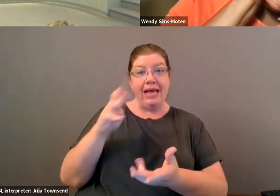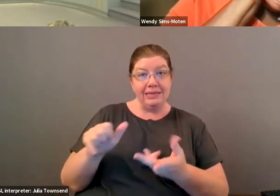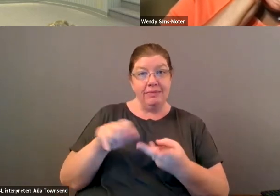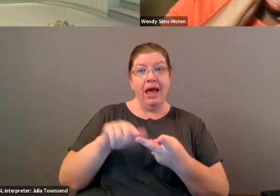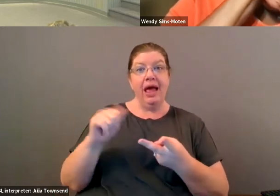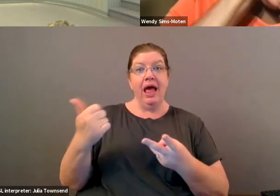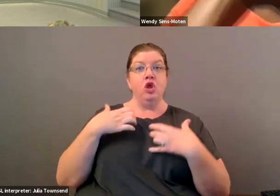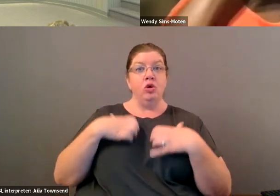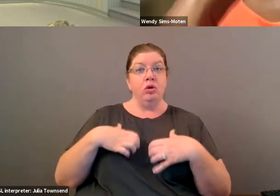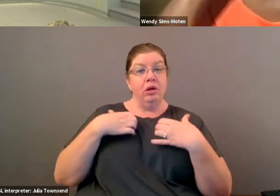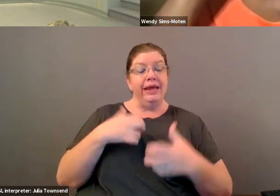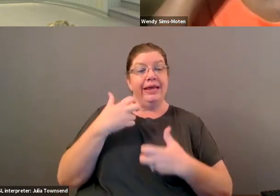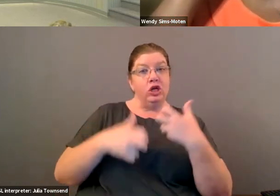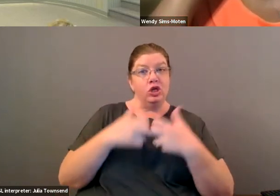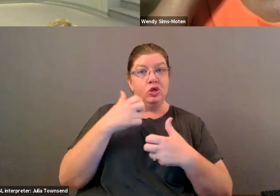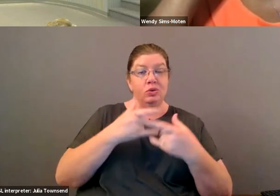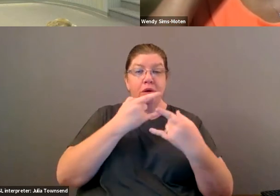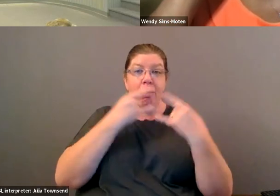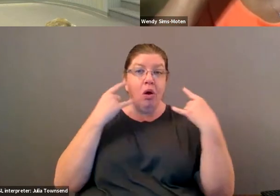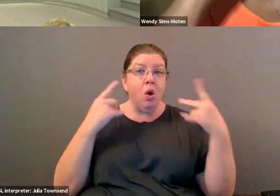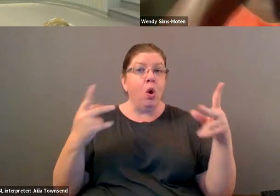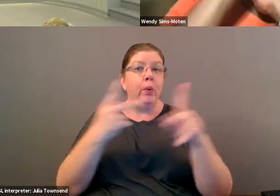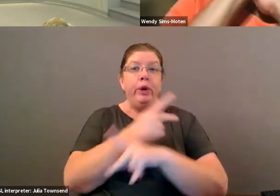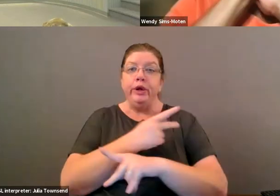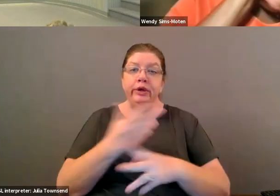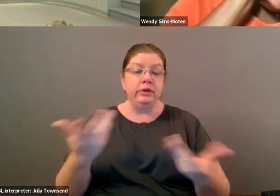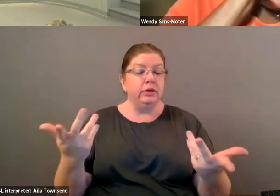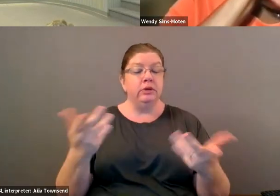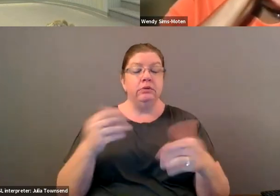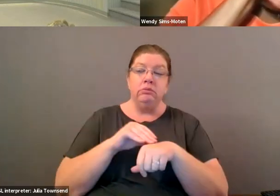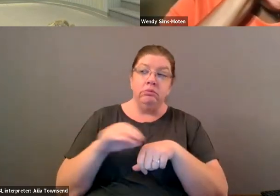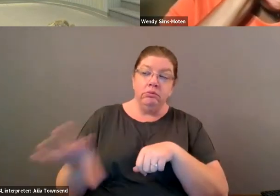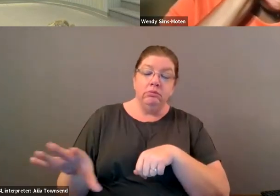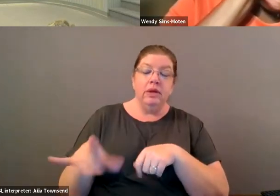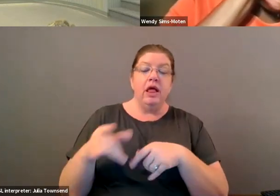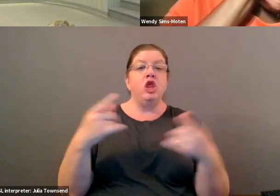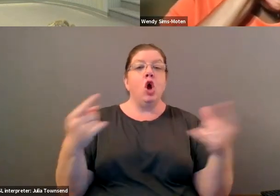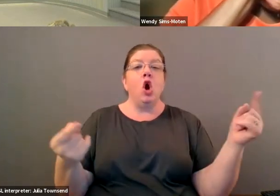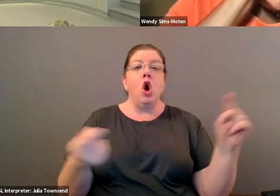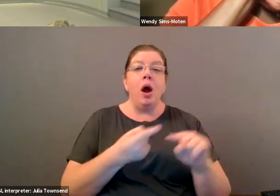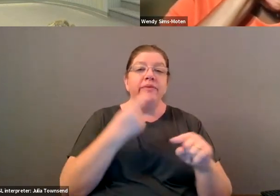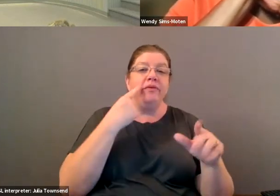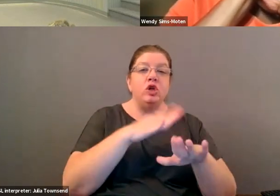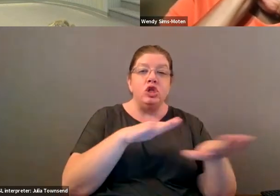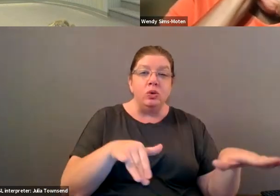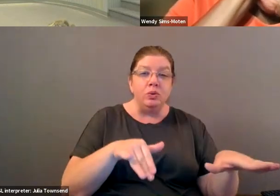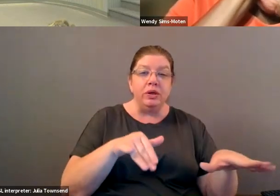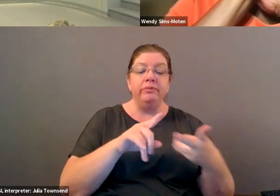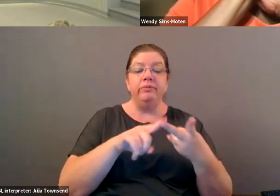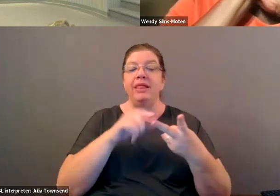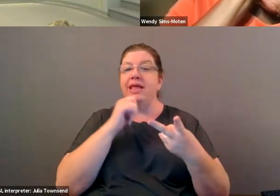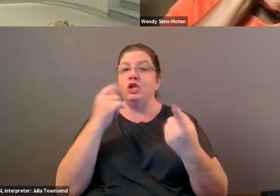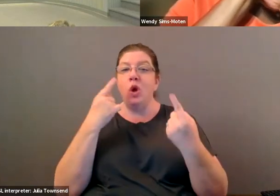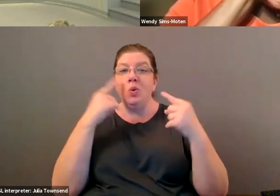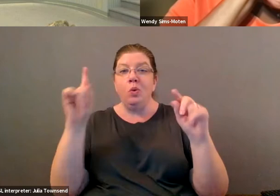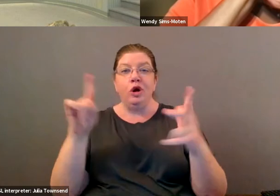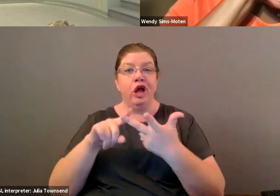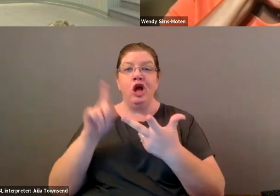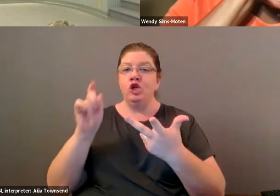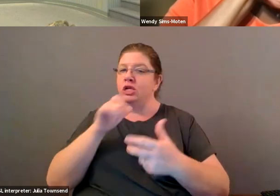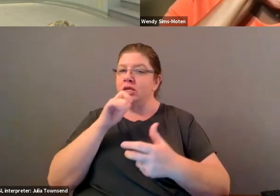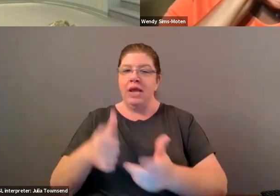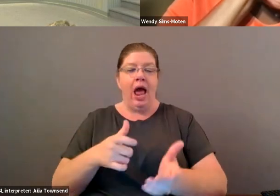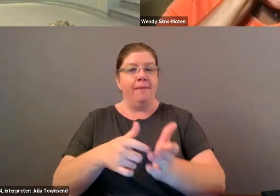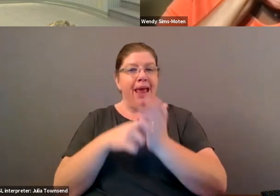wearing masks is extra unhealthy. Masks are harmful to children and they don't work, and we shouldn't mandate them. Also,